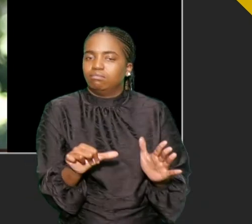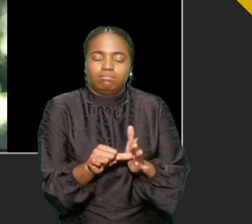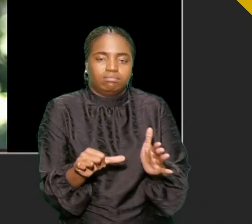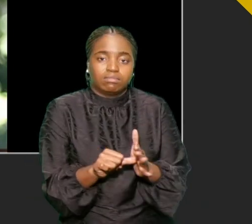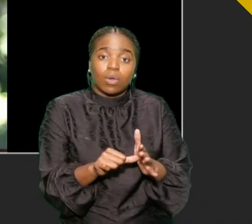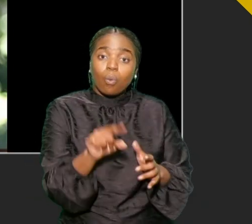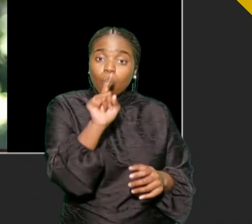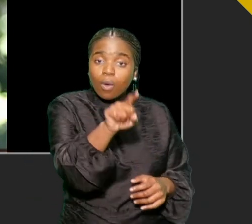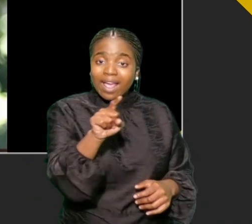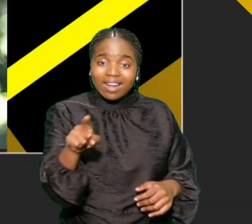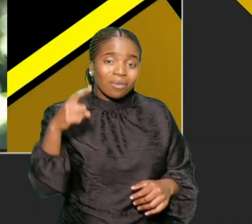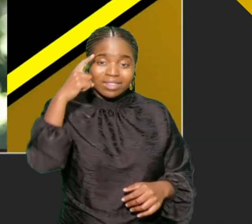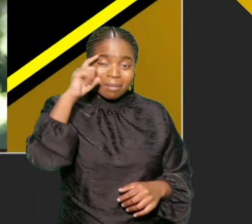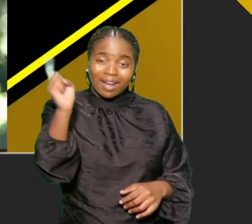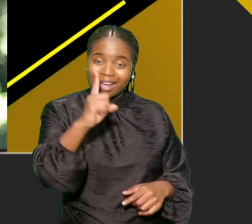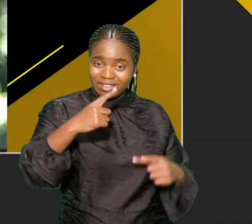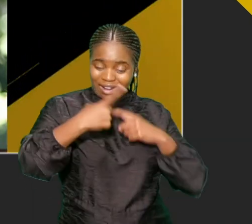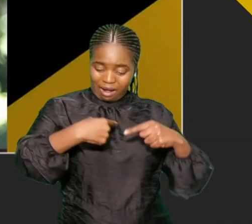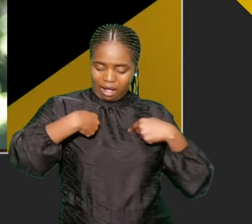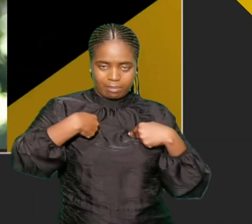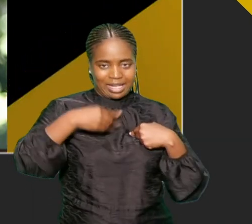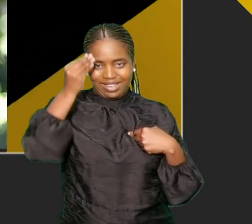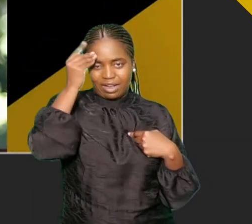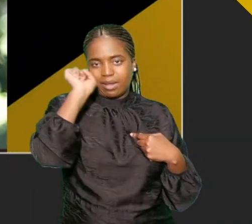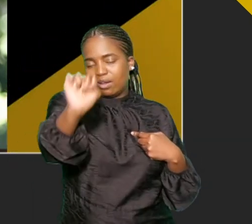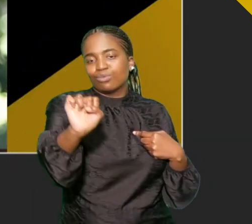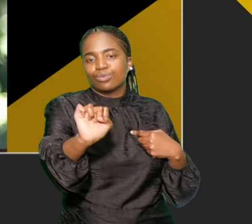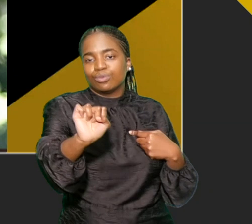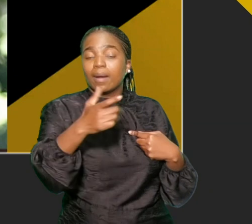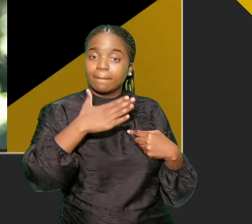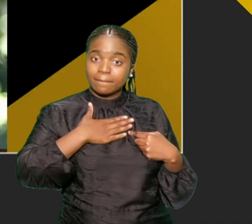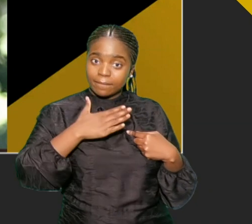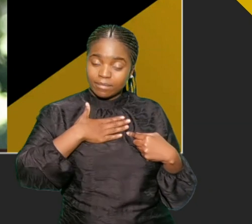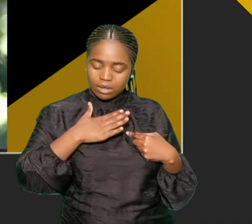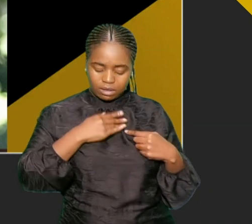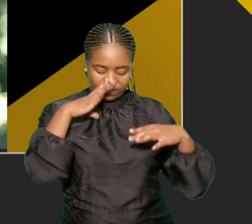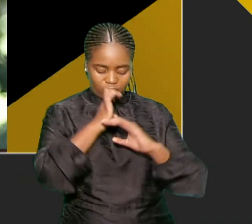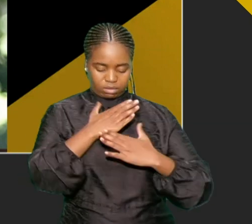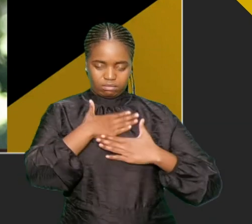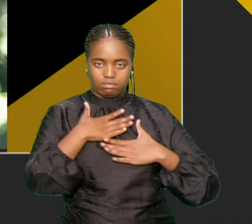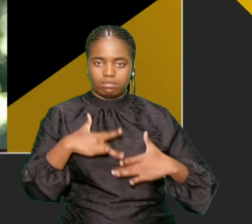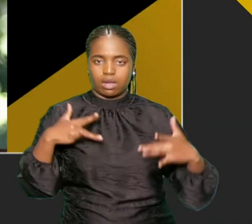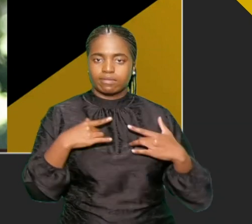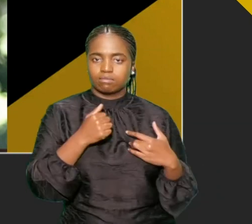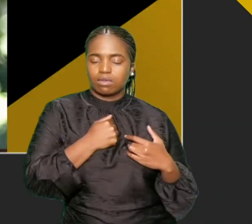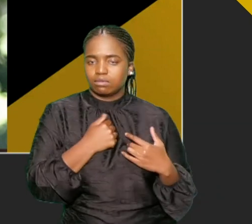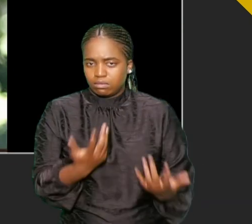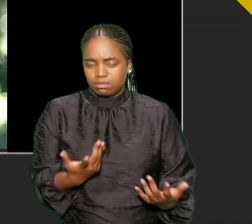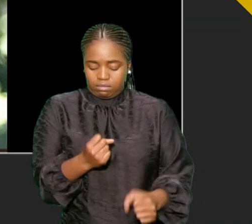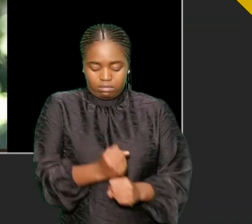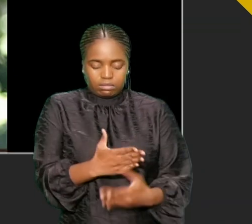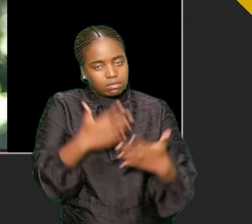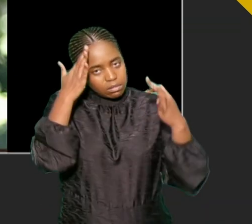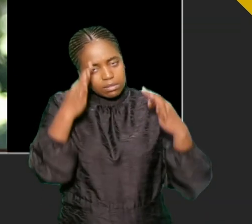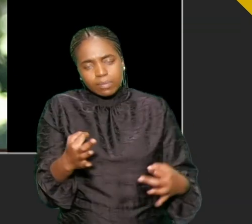So always consider what gives you peace. You know, in every decision we make, we need to make sure it gives us peace.